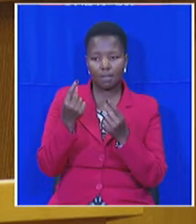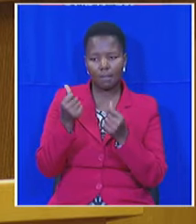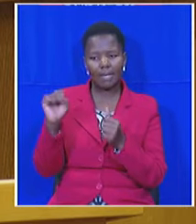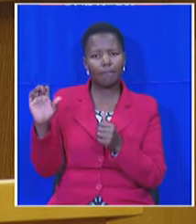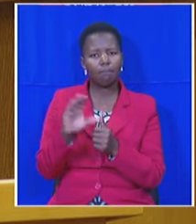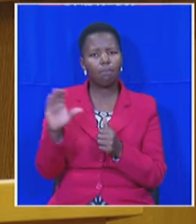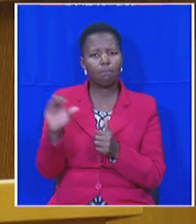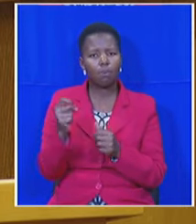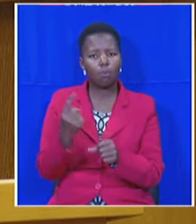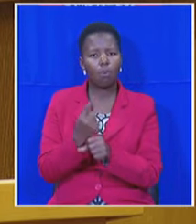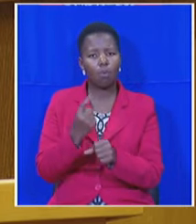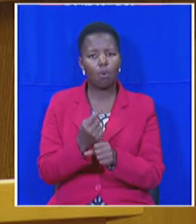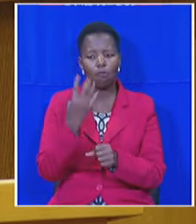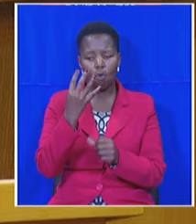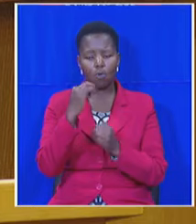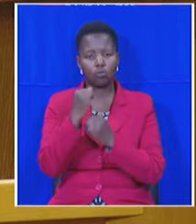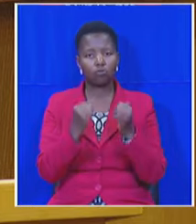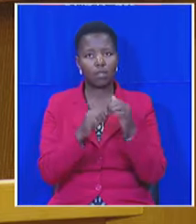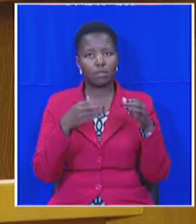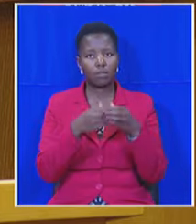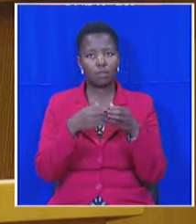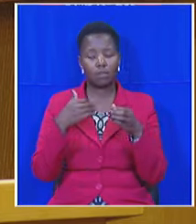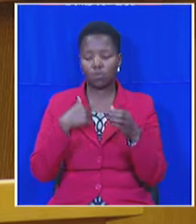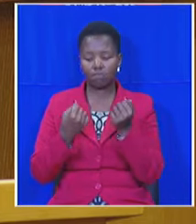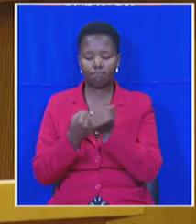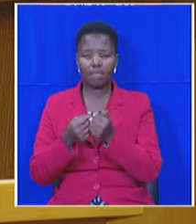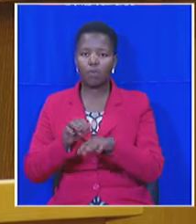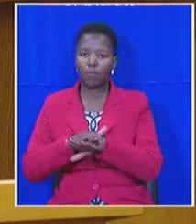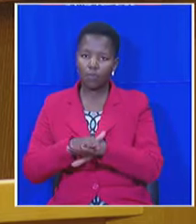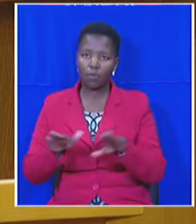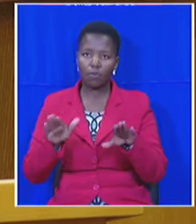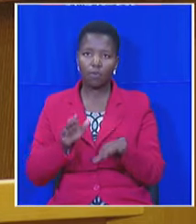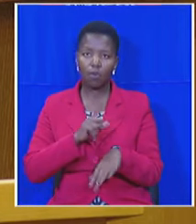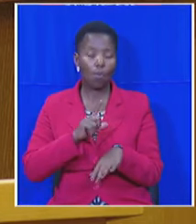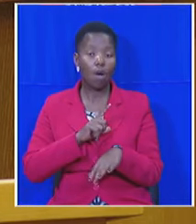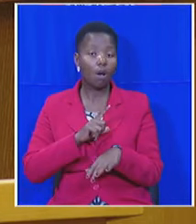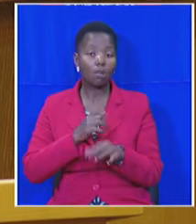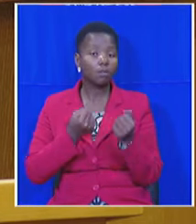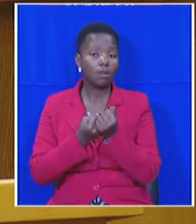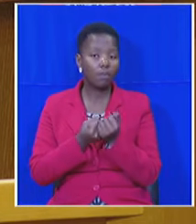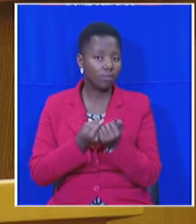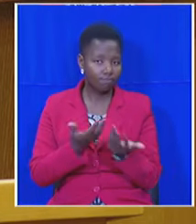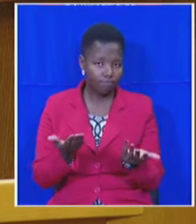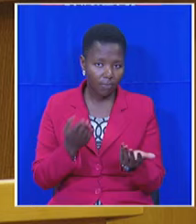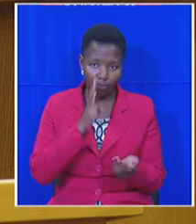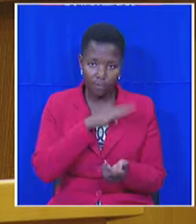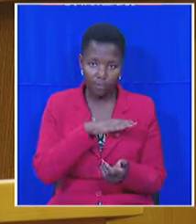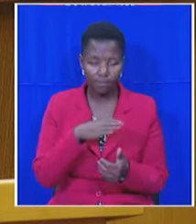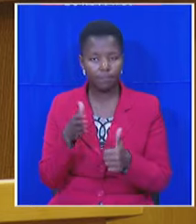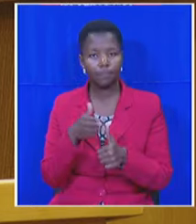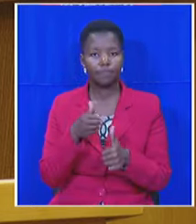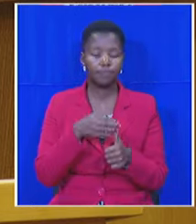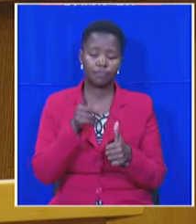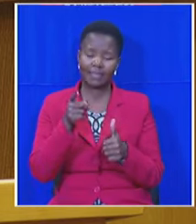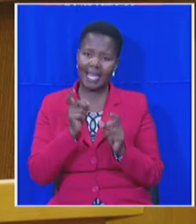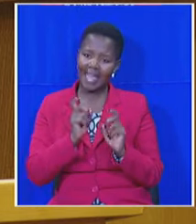time. The DA's decision not to support Budget 35 on transport is based on the following factors. 1, no sense of